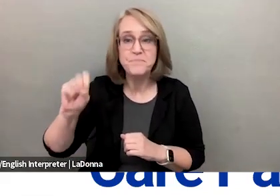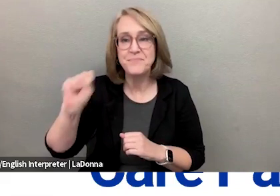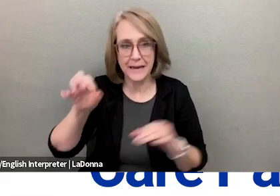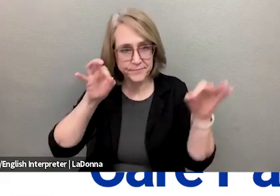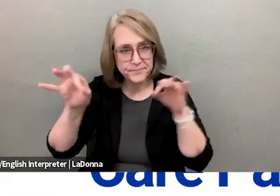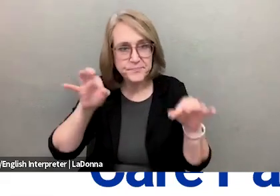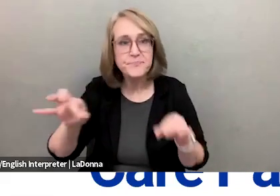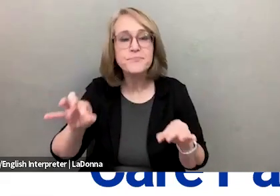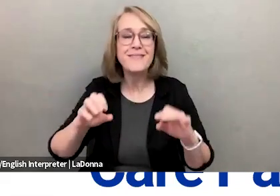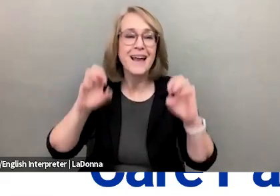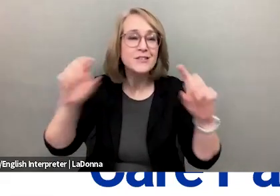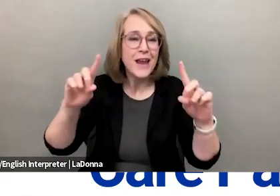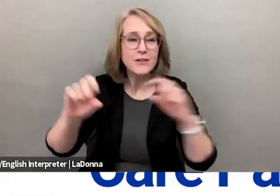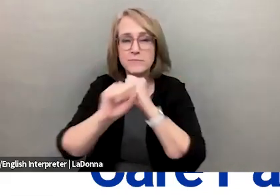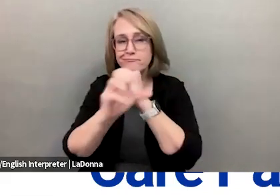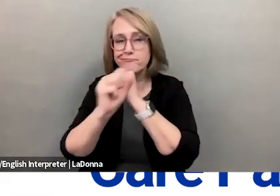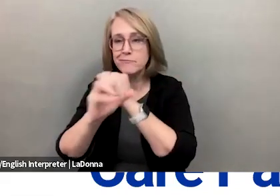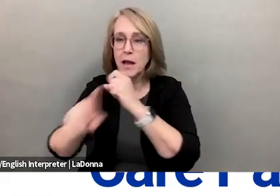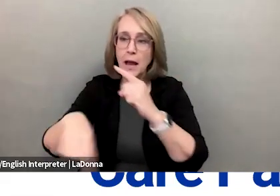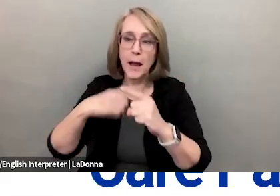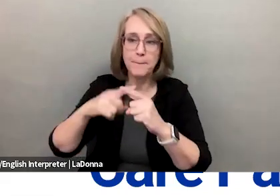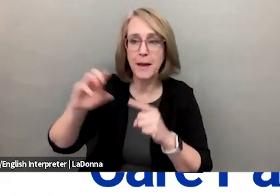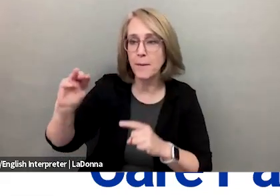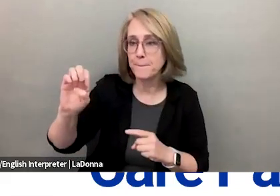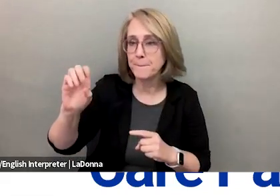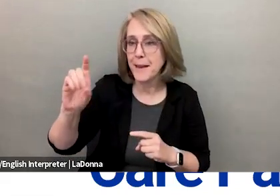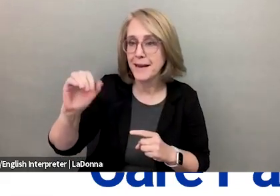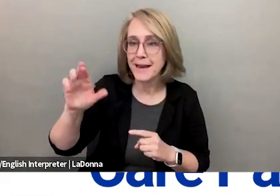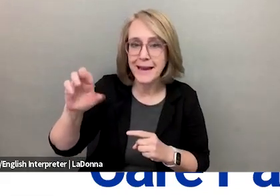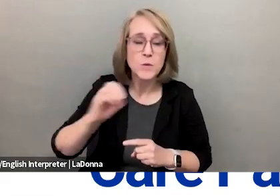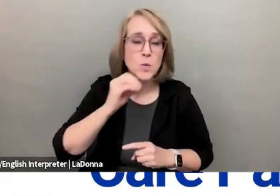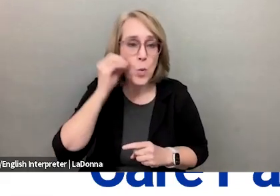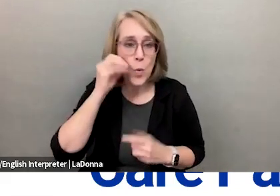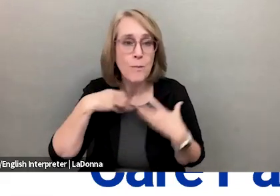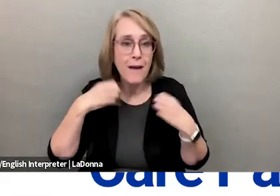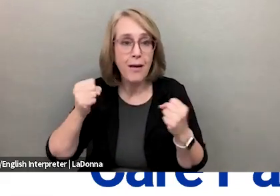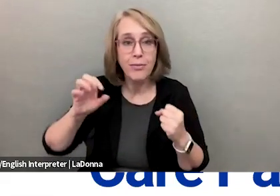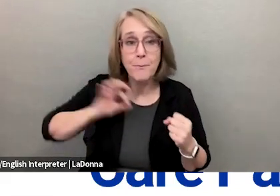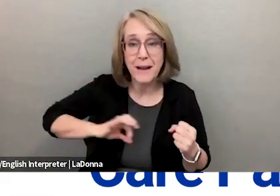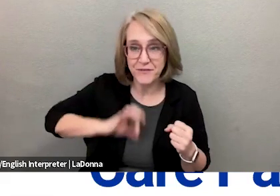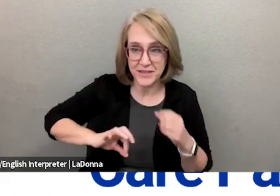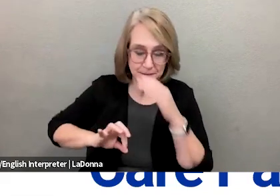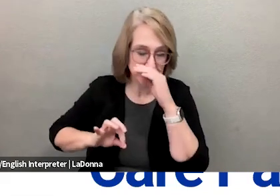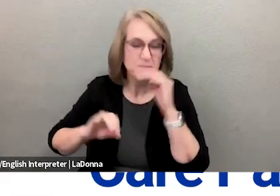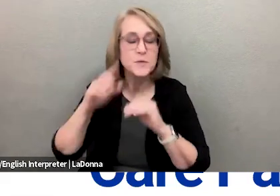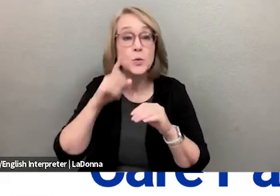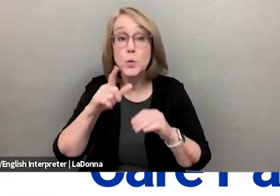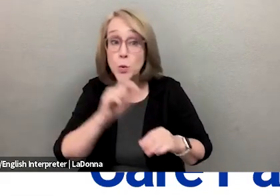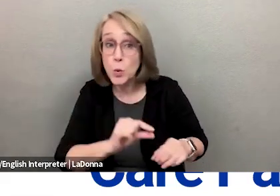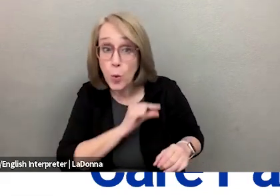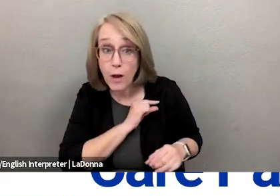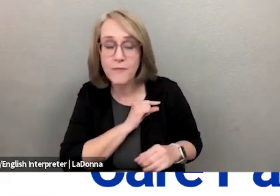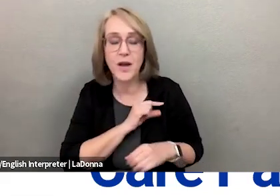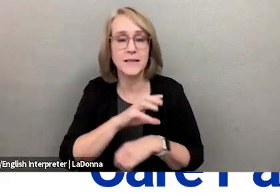health benefit. It could also help caregivers understand eligibility, the kinds of services, and then, of course, enforce